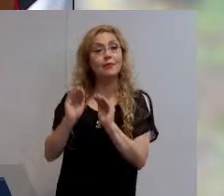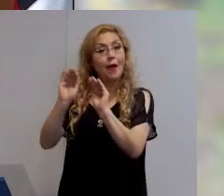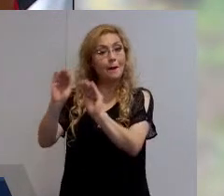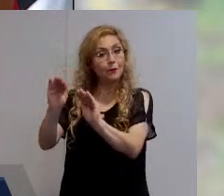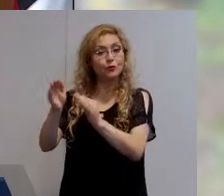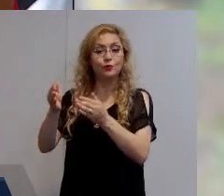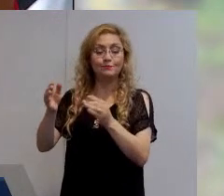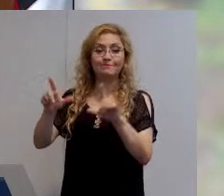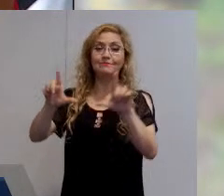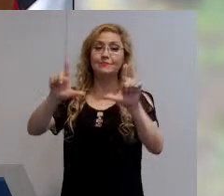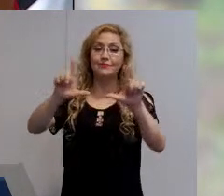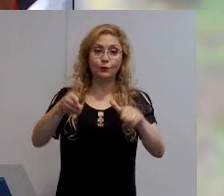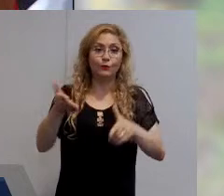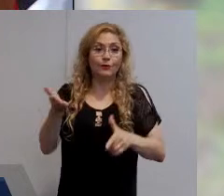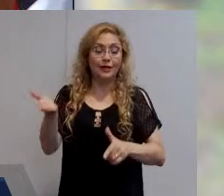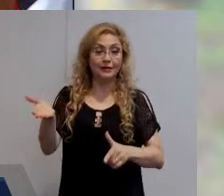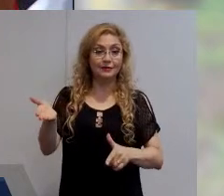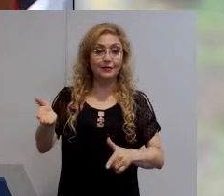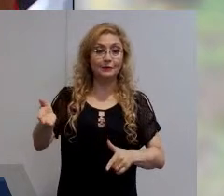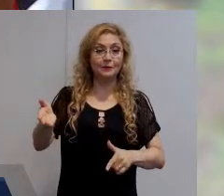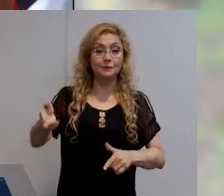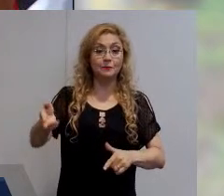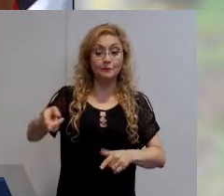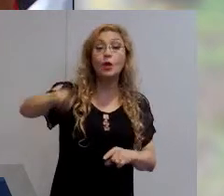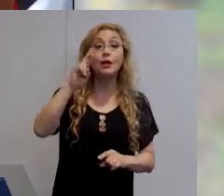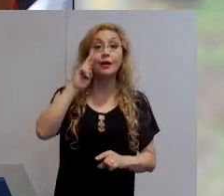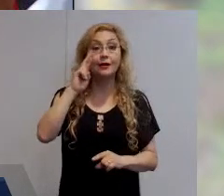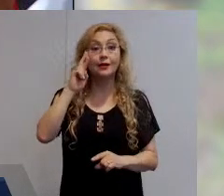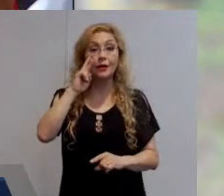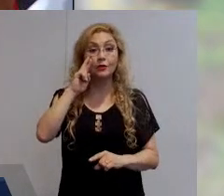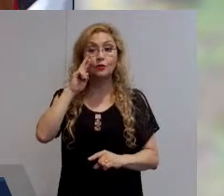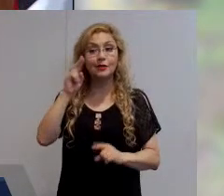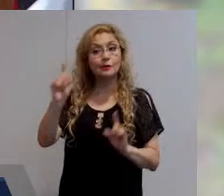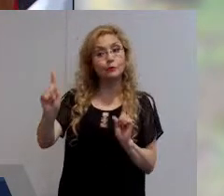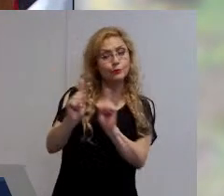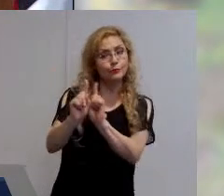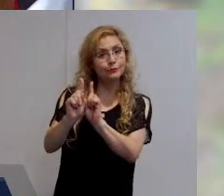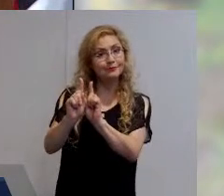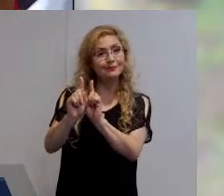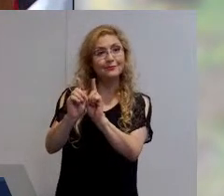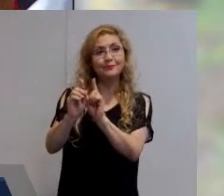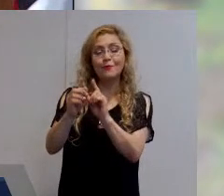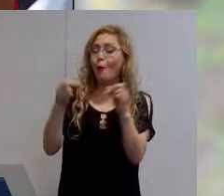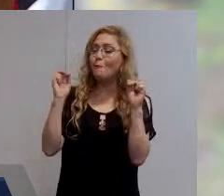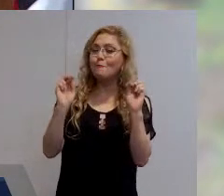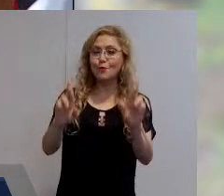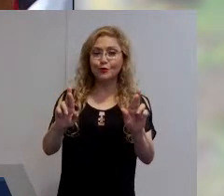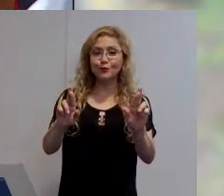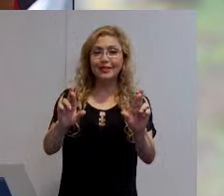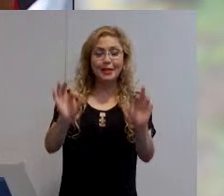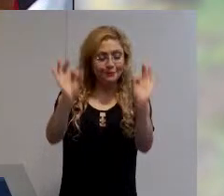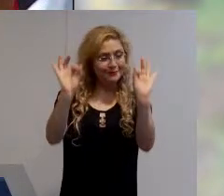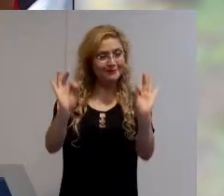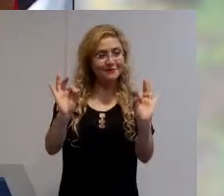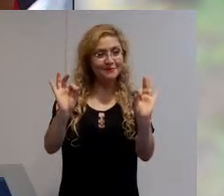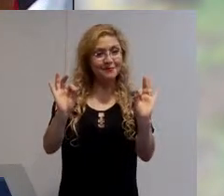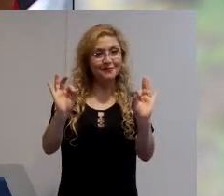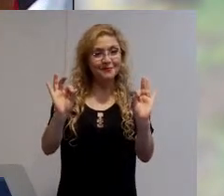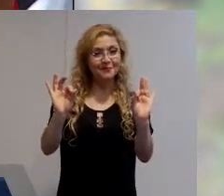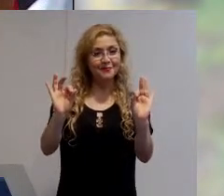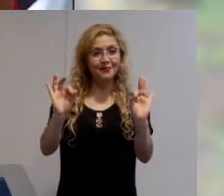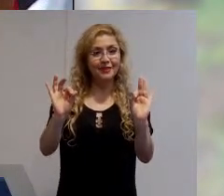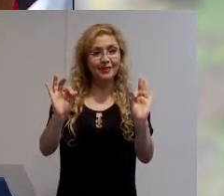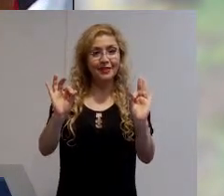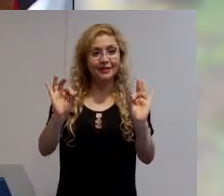to this matter in, by way of this support. We should also recognize that this meeting is an opportunity, an